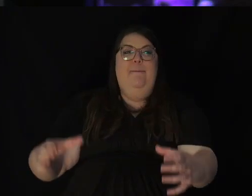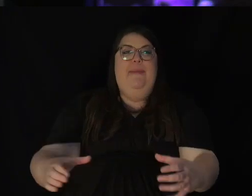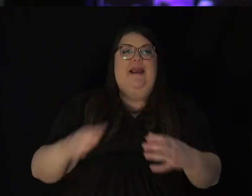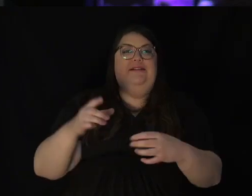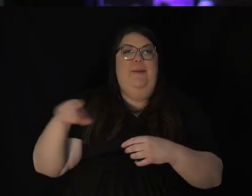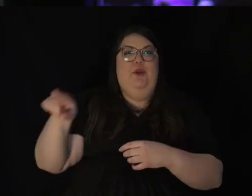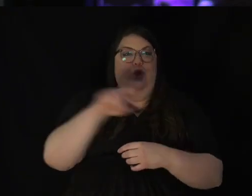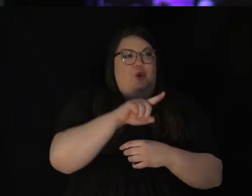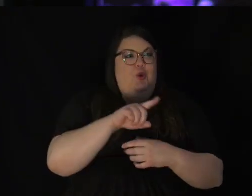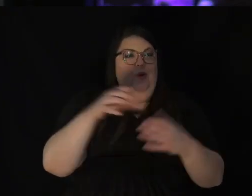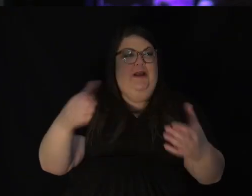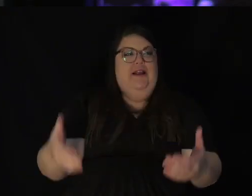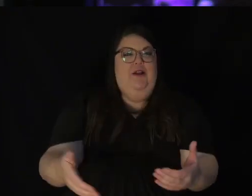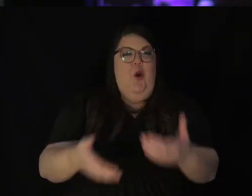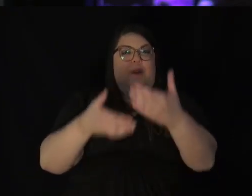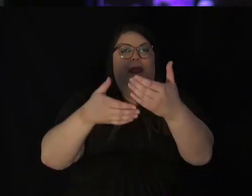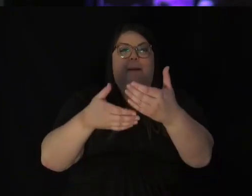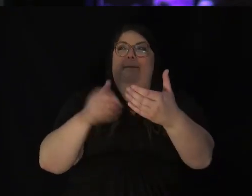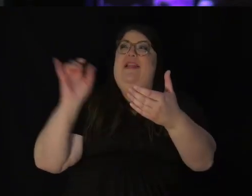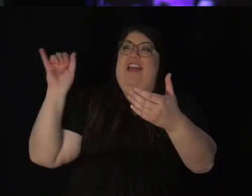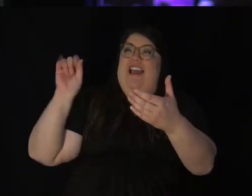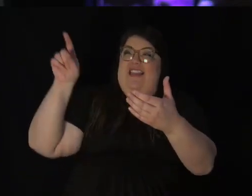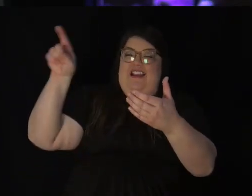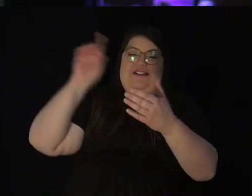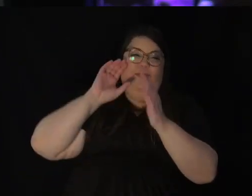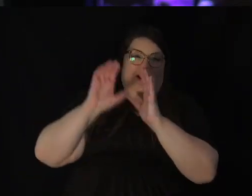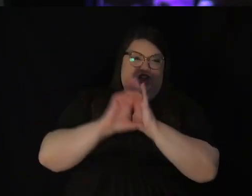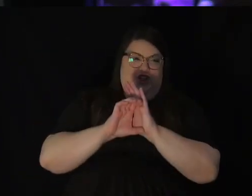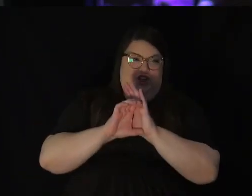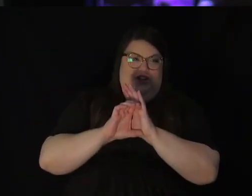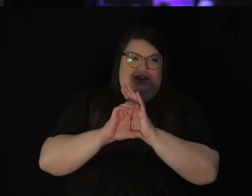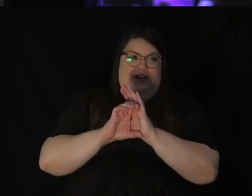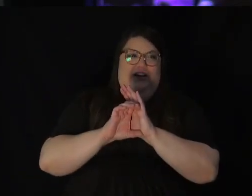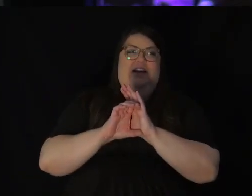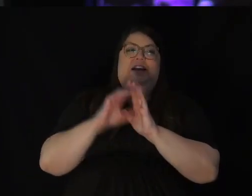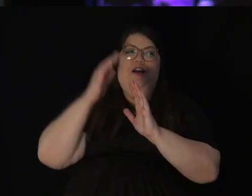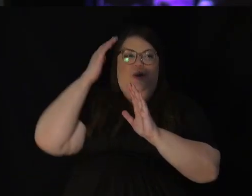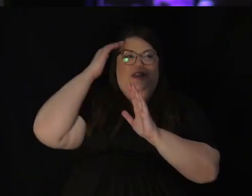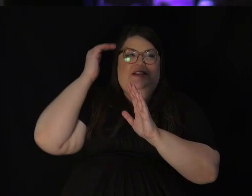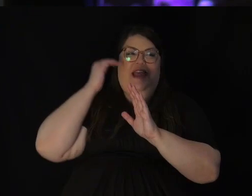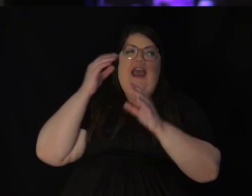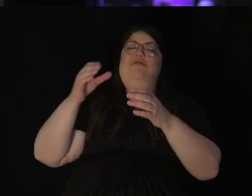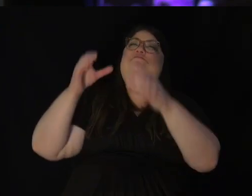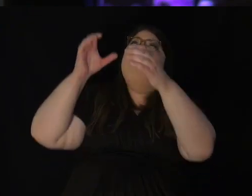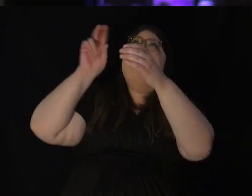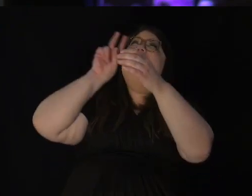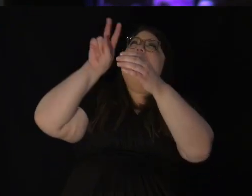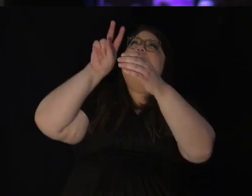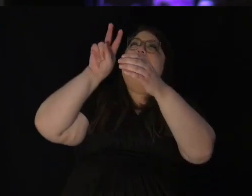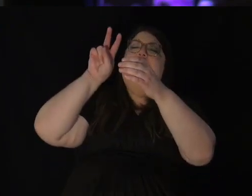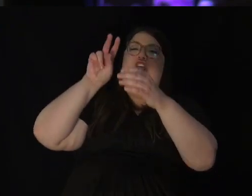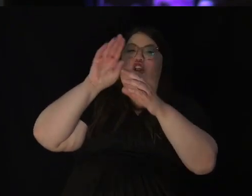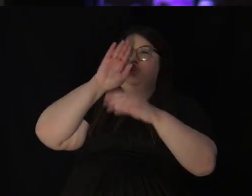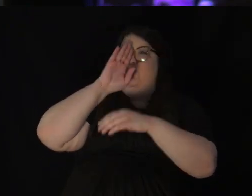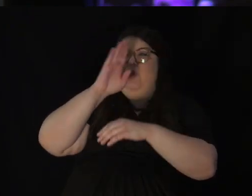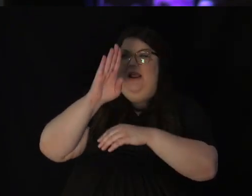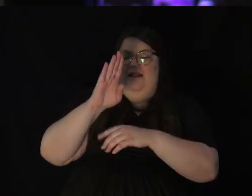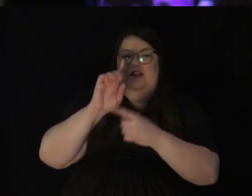is holding you up like this, lifting his head and looking directly at